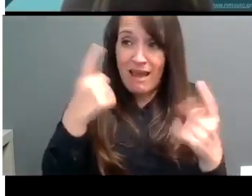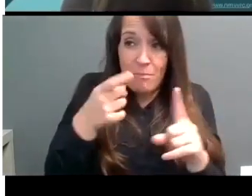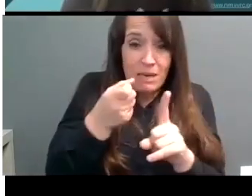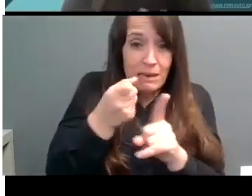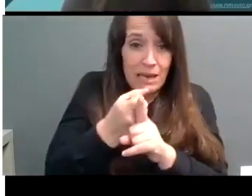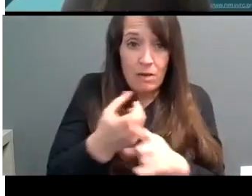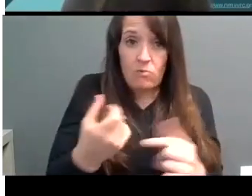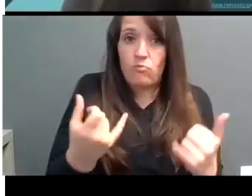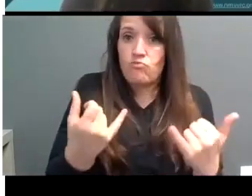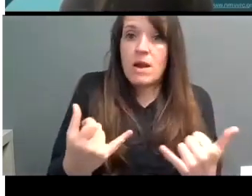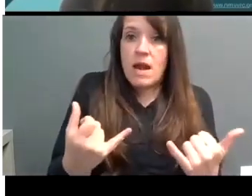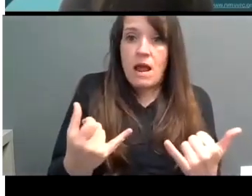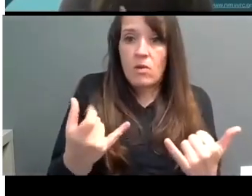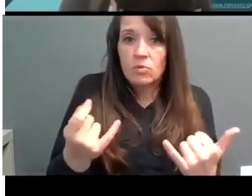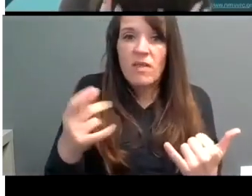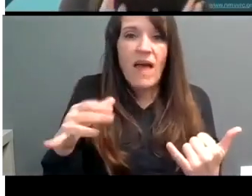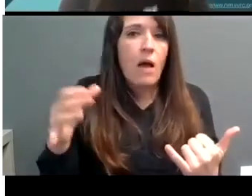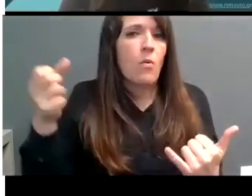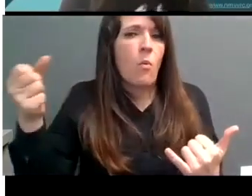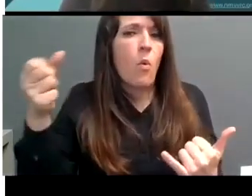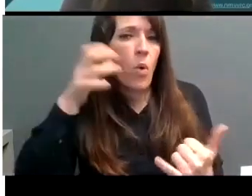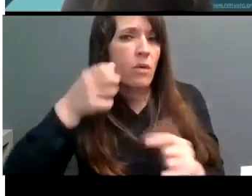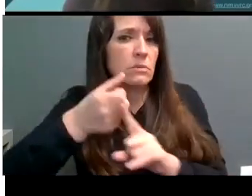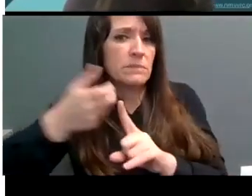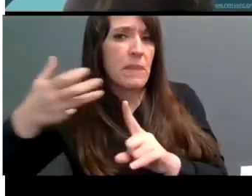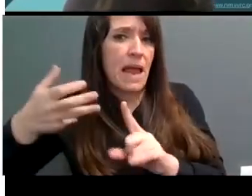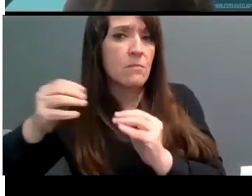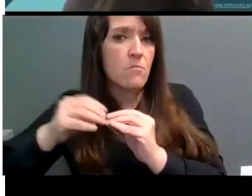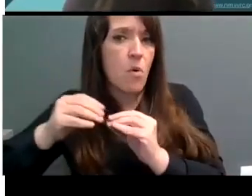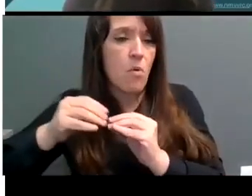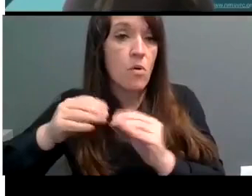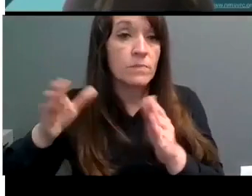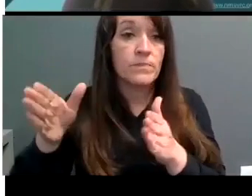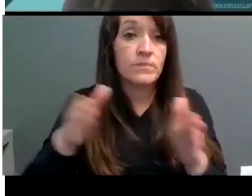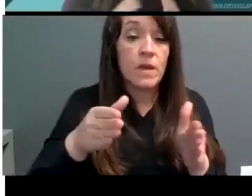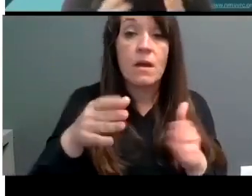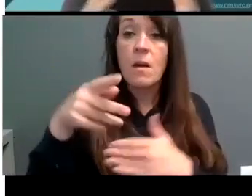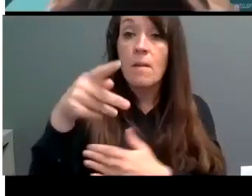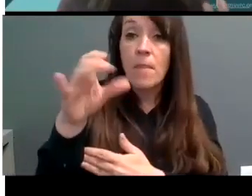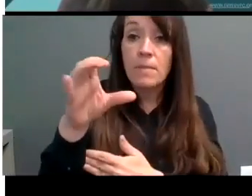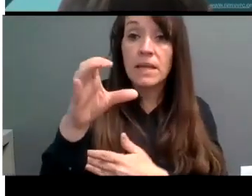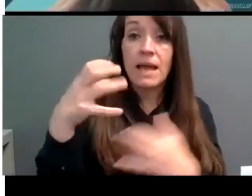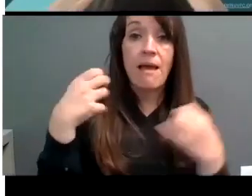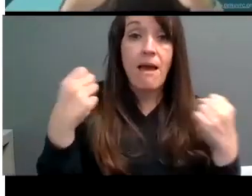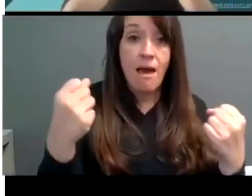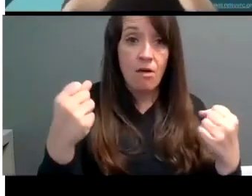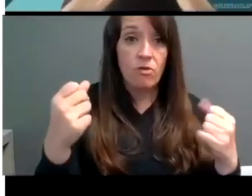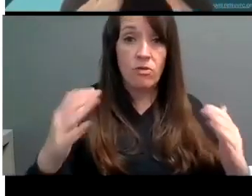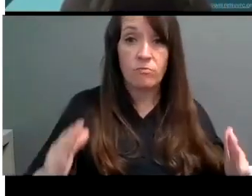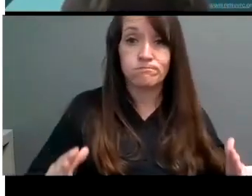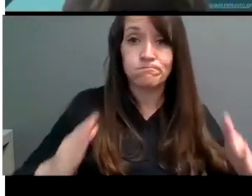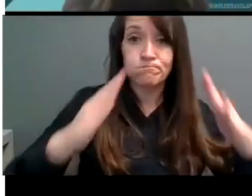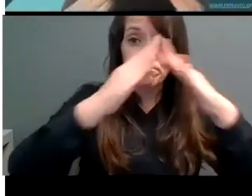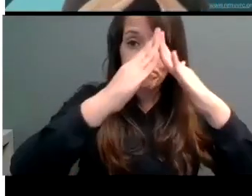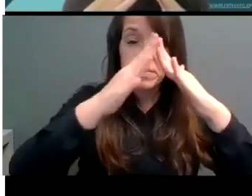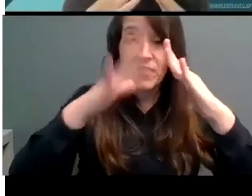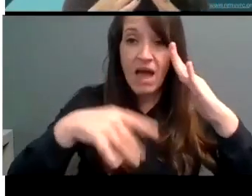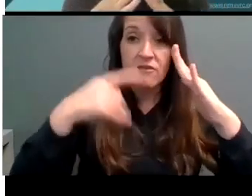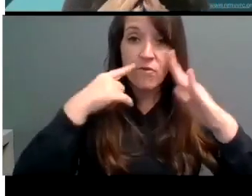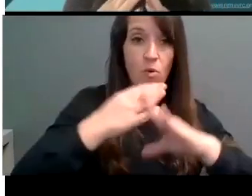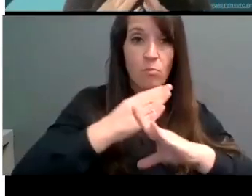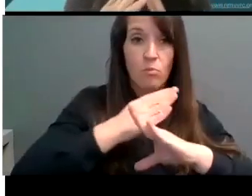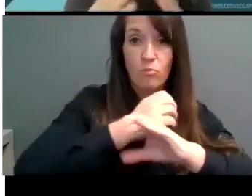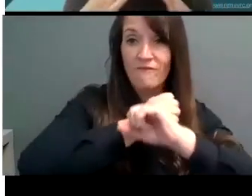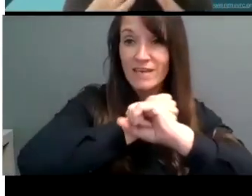strategy that we'll talk about in a couple minutes. So within the public health model of prevention, you have kind of this hierarchy. So everyone's